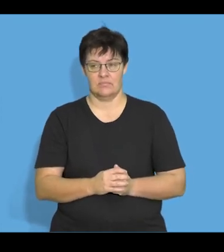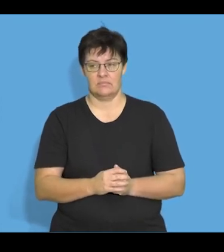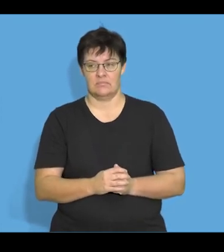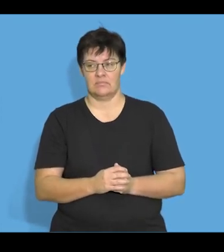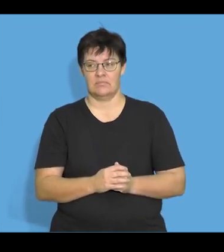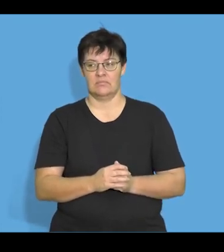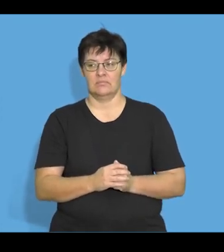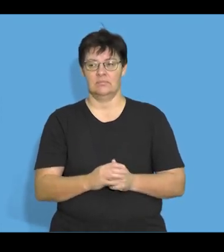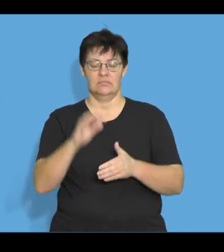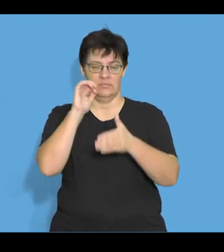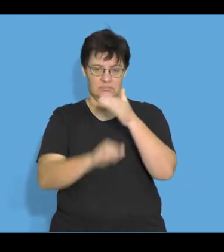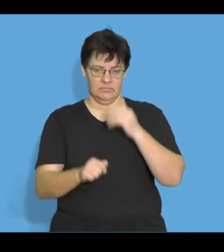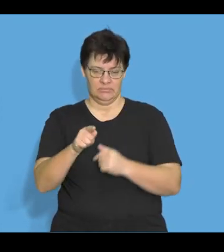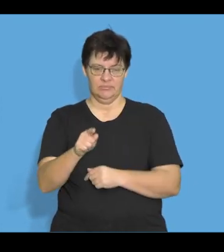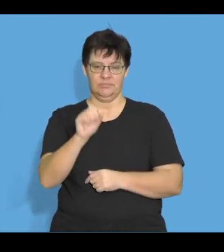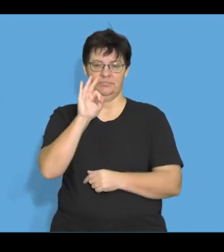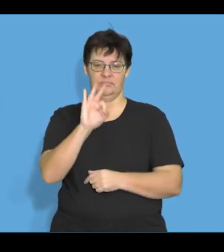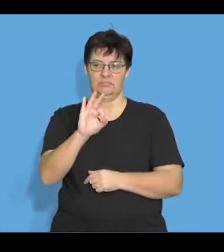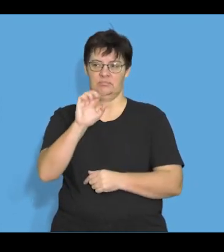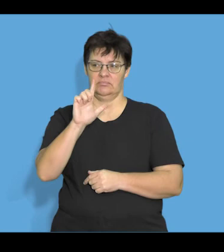3,750. Therefore, minus